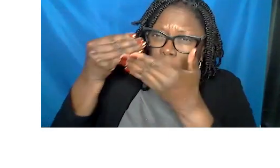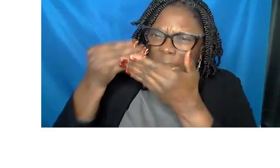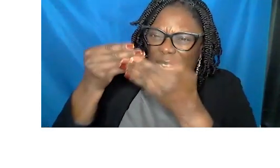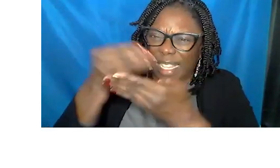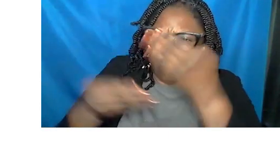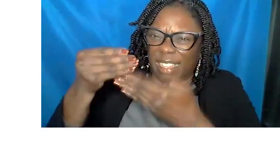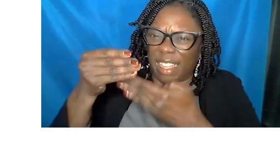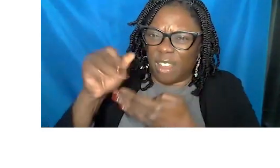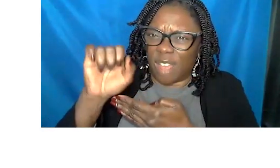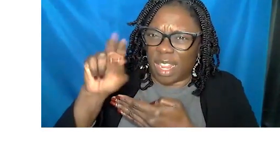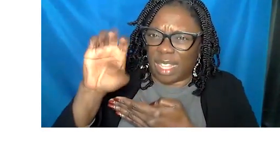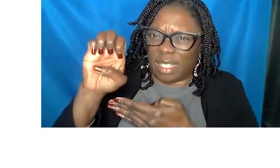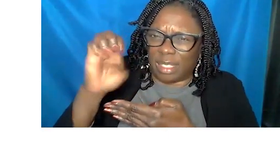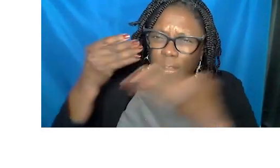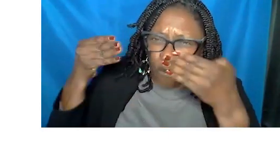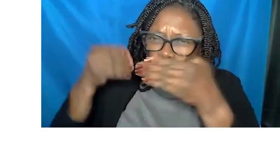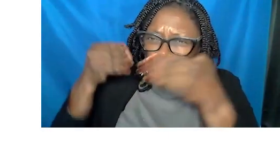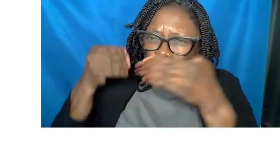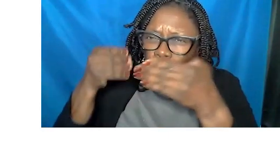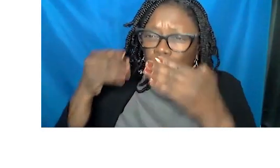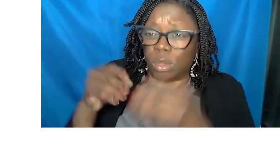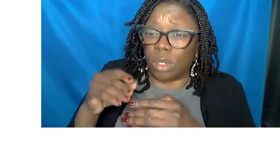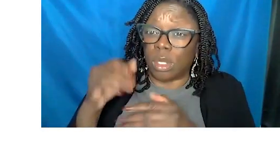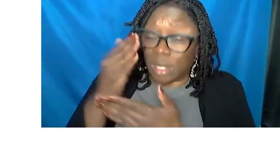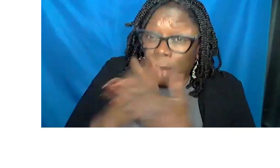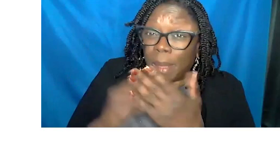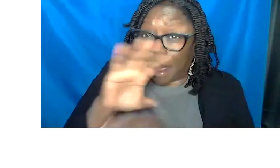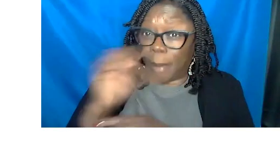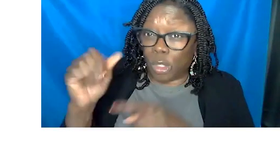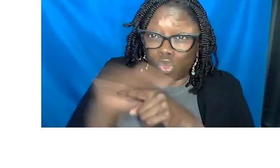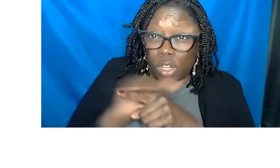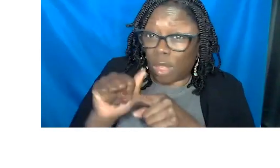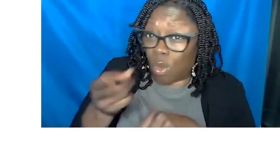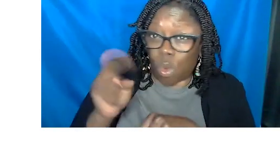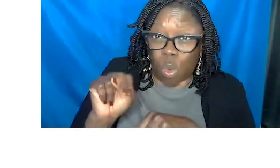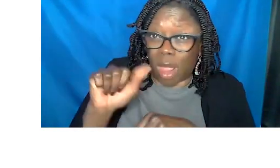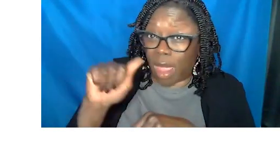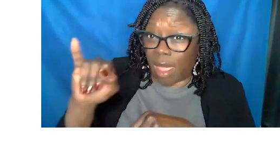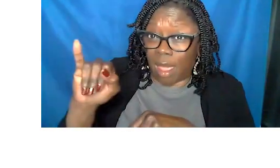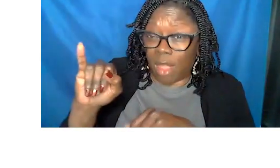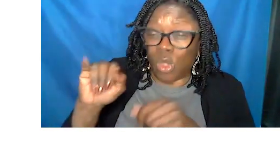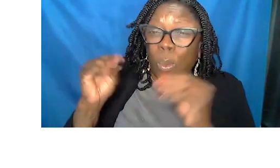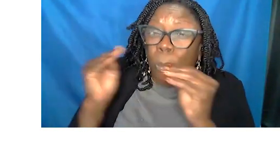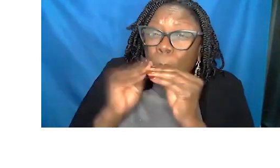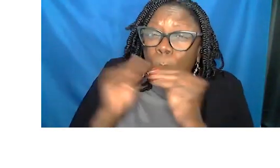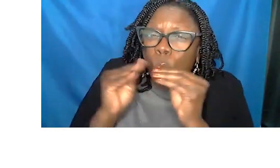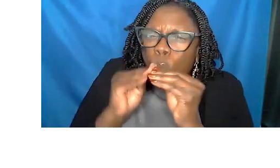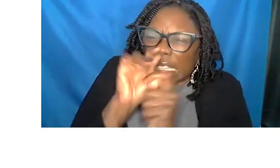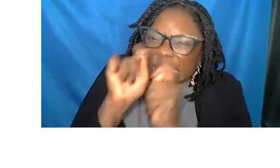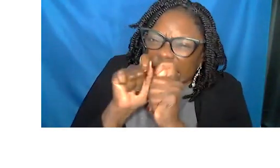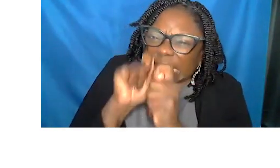example. And so, yeah, there are a lot of companies who are training their own AIs so that they're much